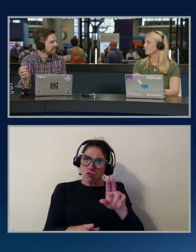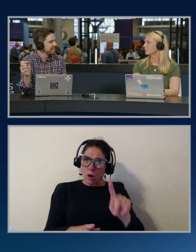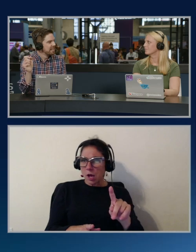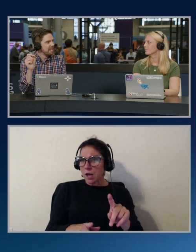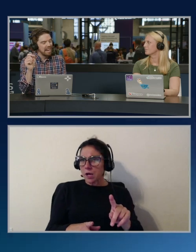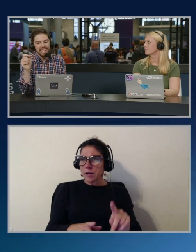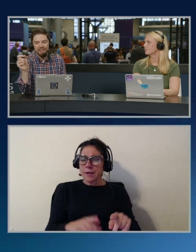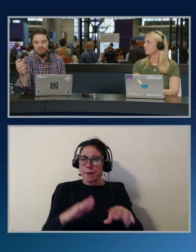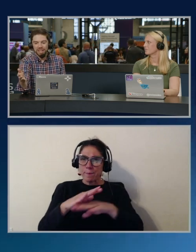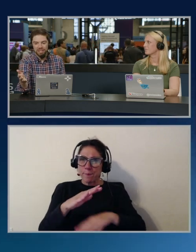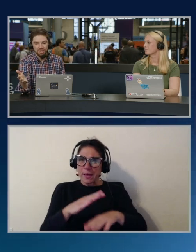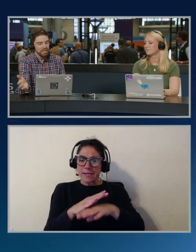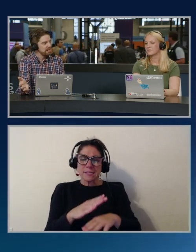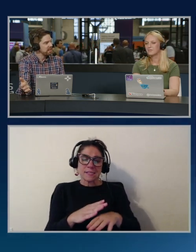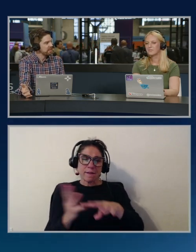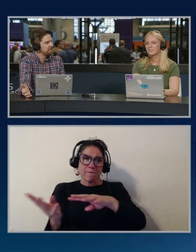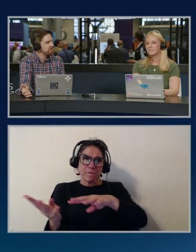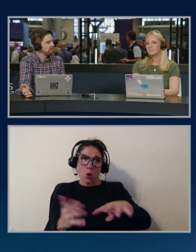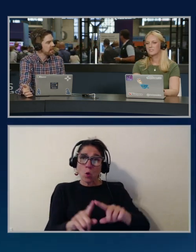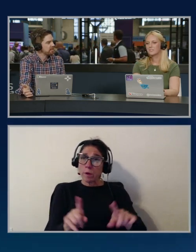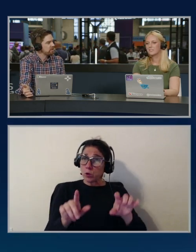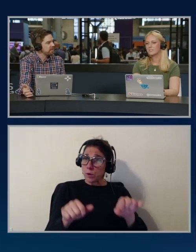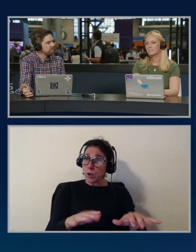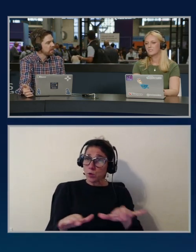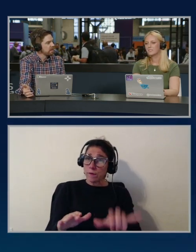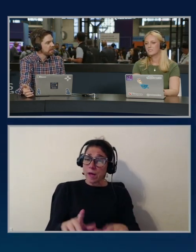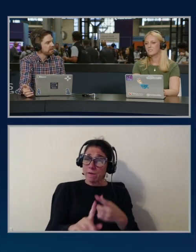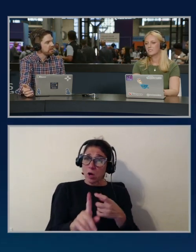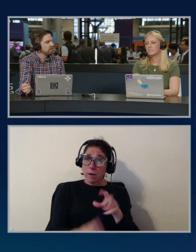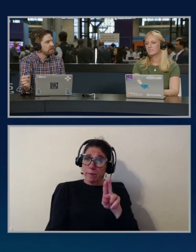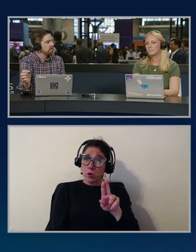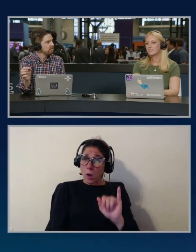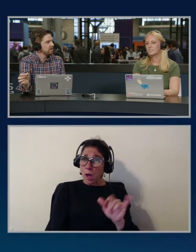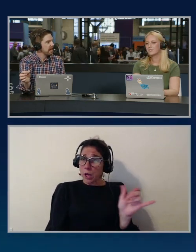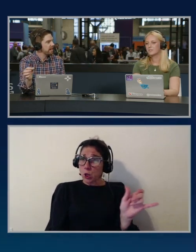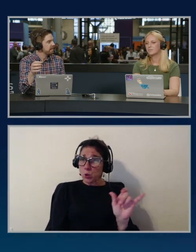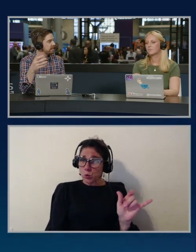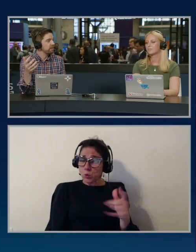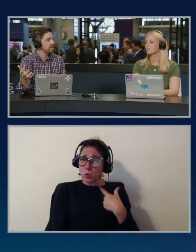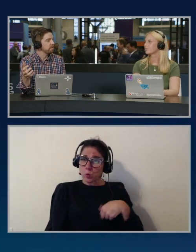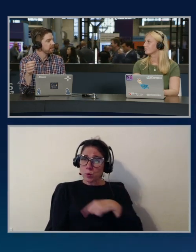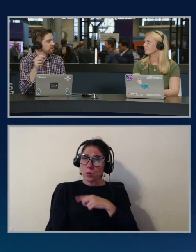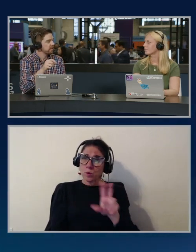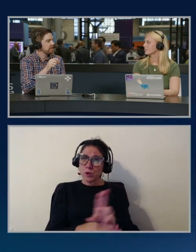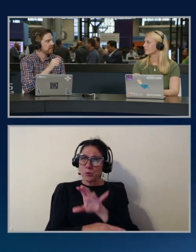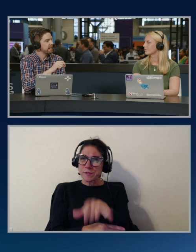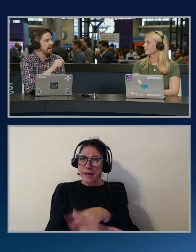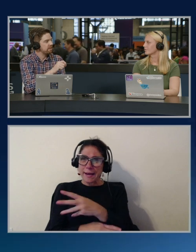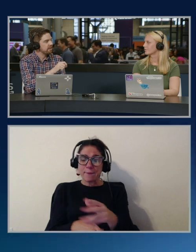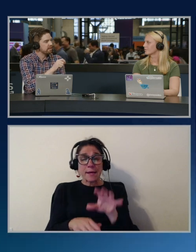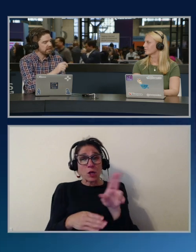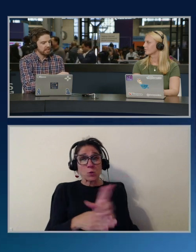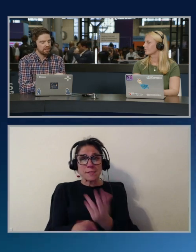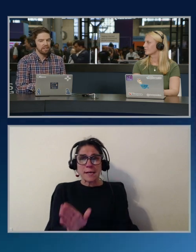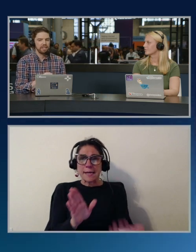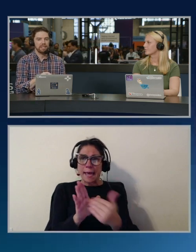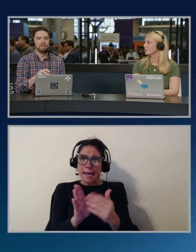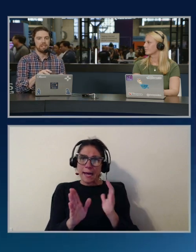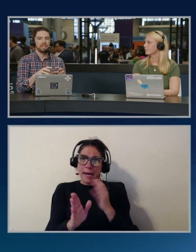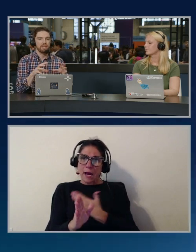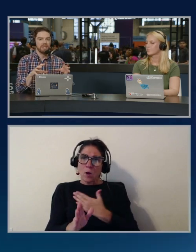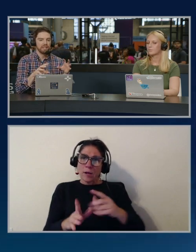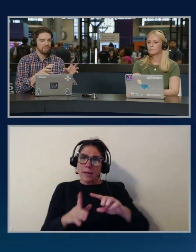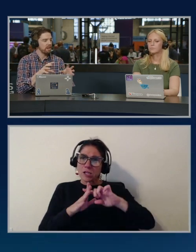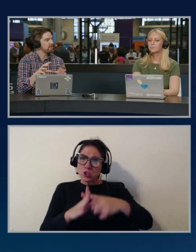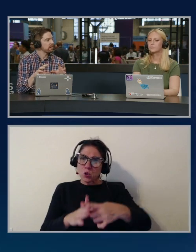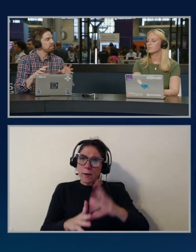flow. But you can do that directly from the UI as well. And so we use that, and we can reuse it in our getting started